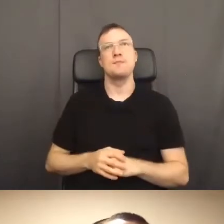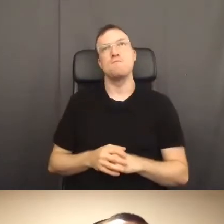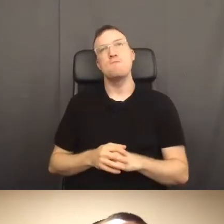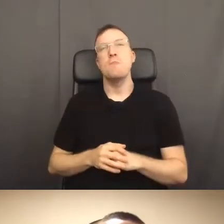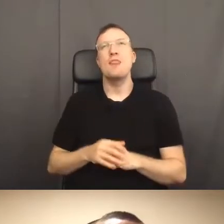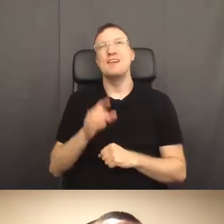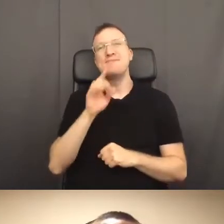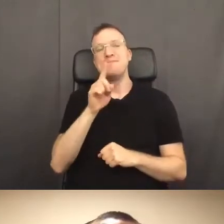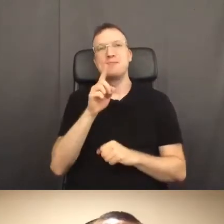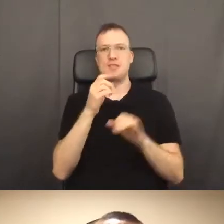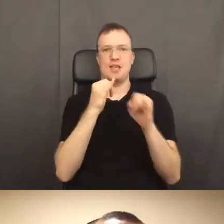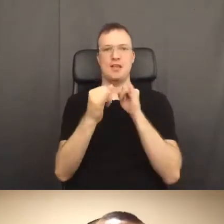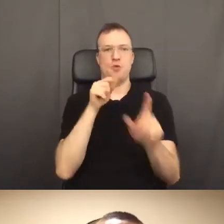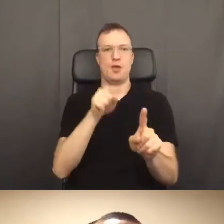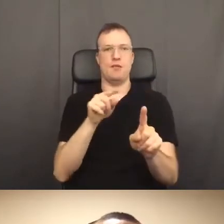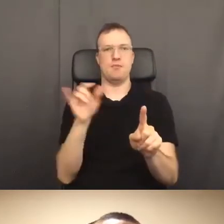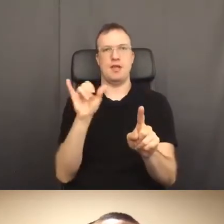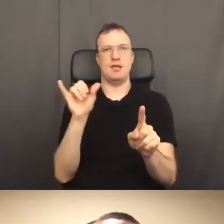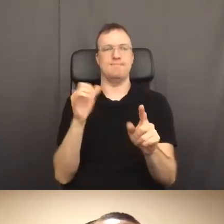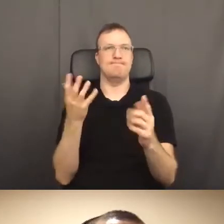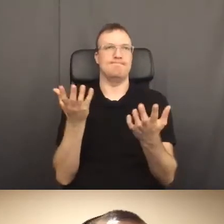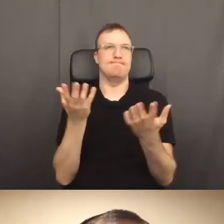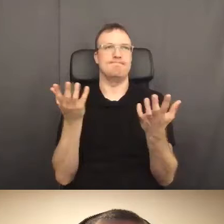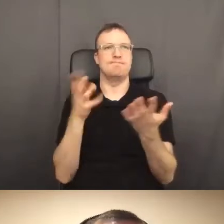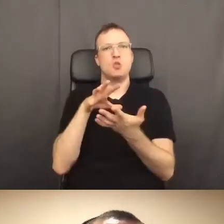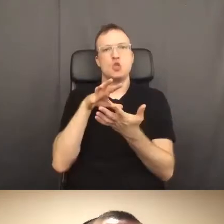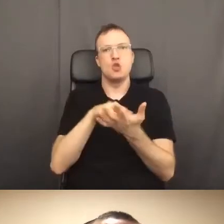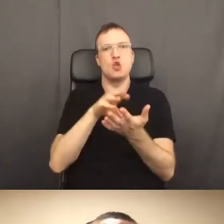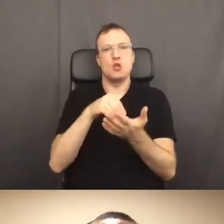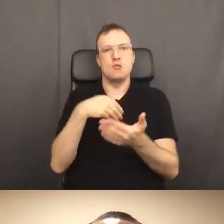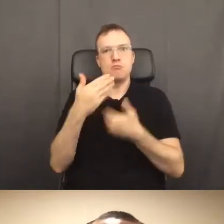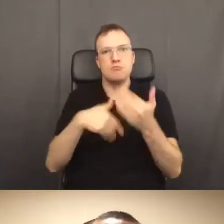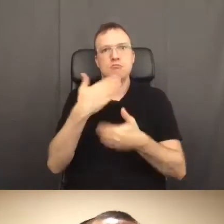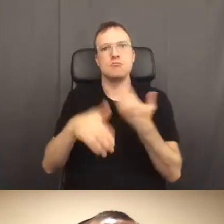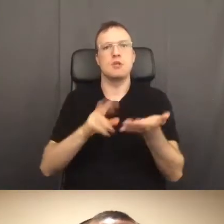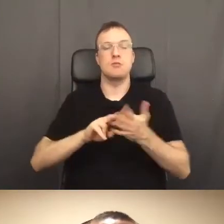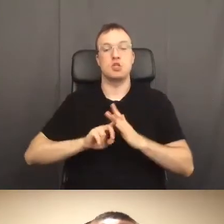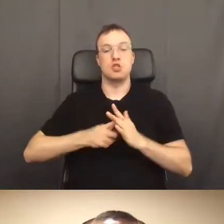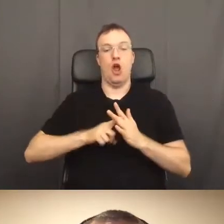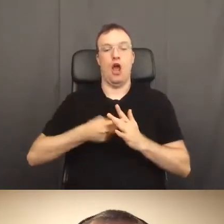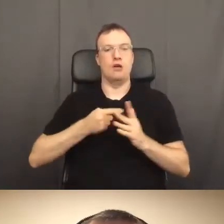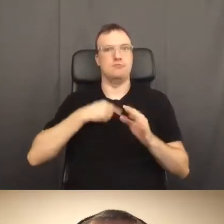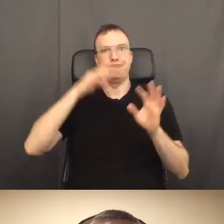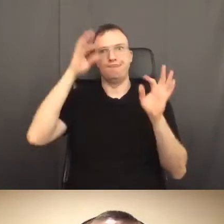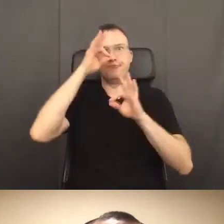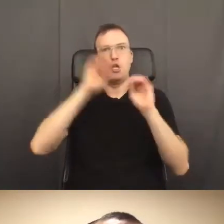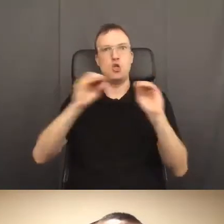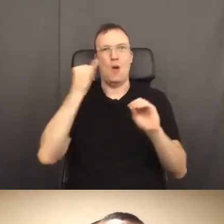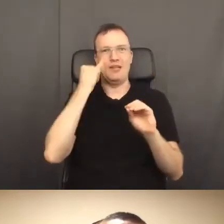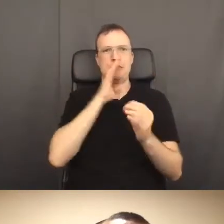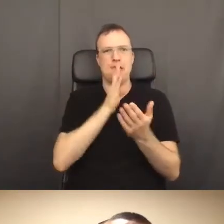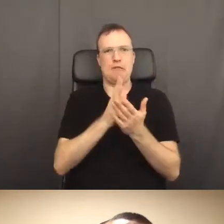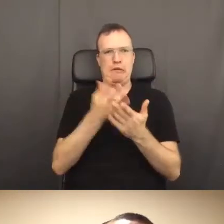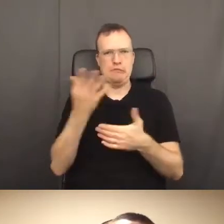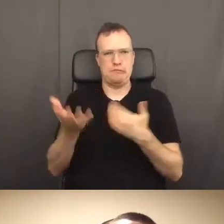like interviewing Iwao was like just learning as it goes. So in the beginning, I had no idea what he was talking about,